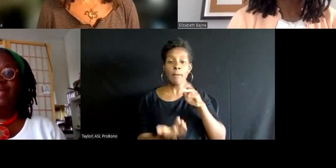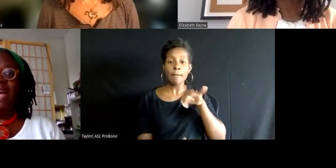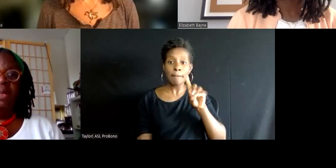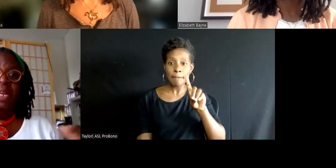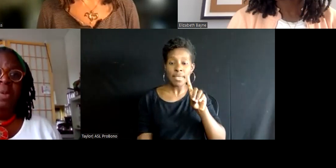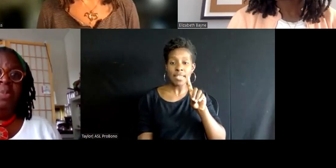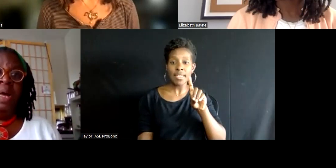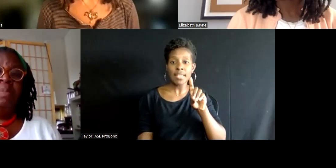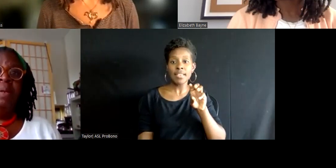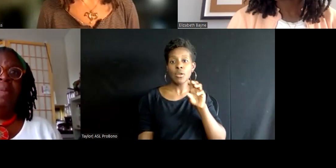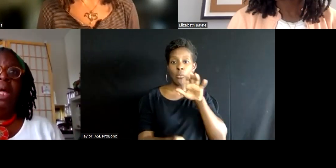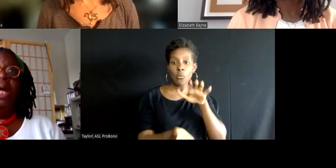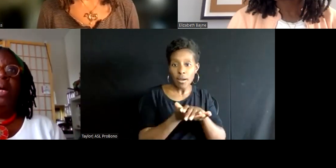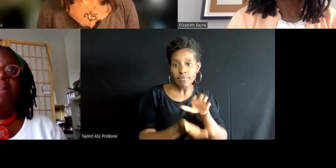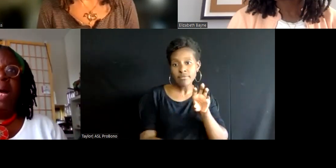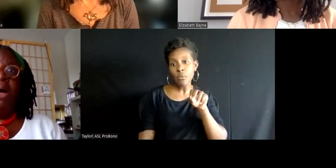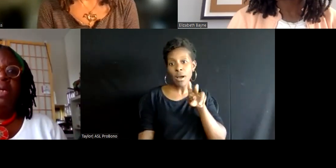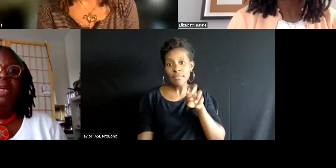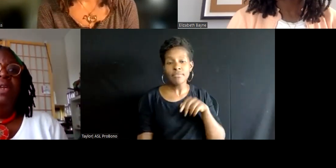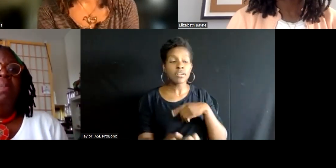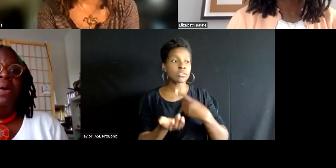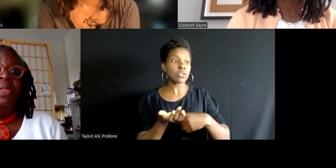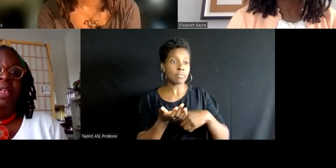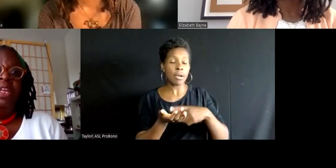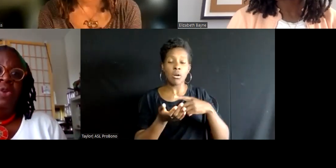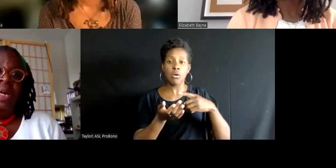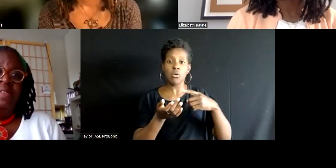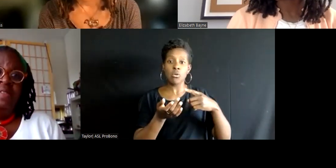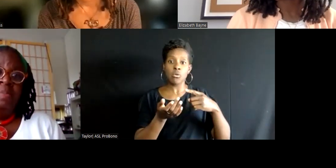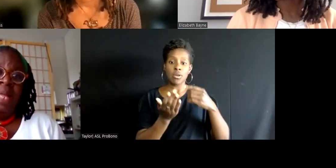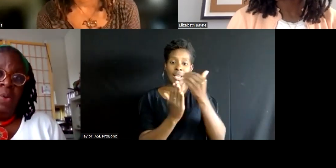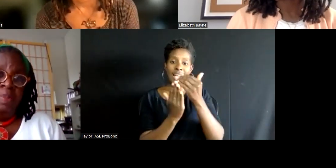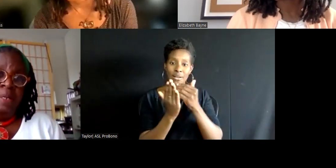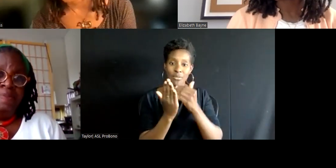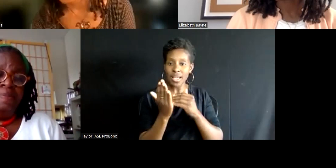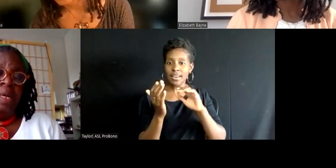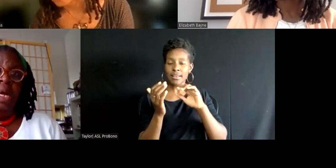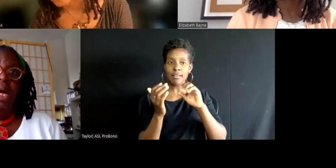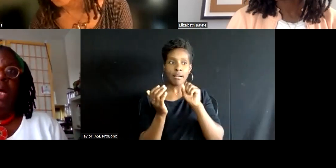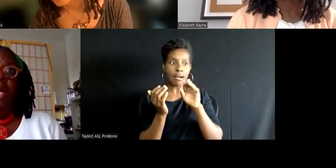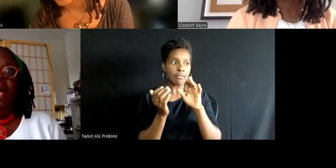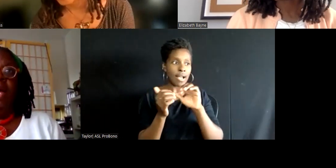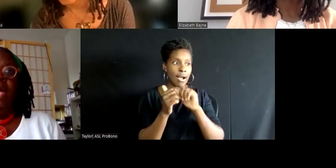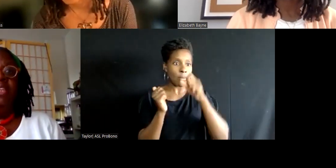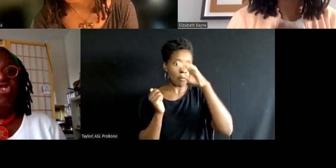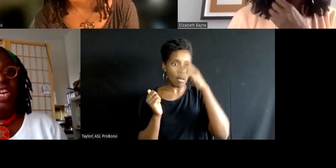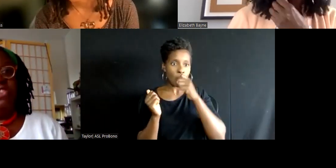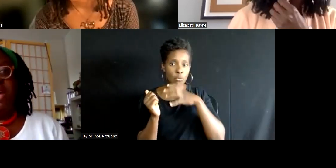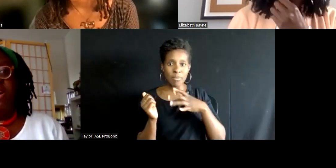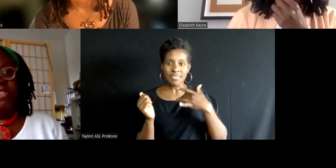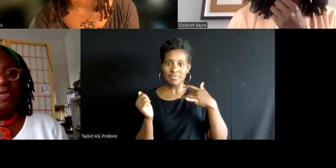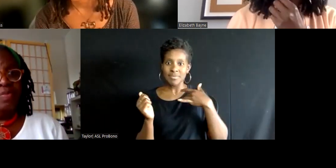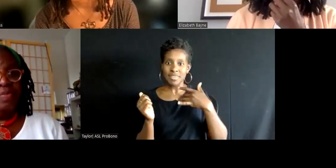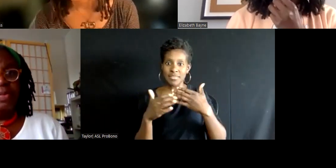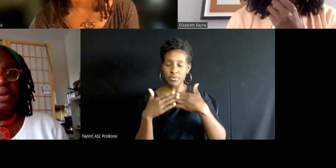as well as outlining the problem about giving birth in the US as a Black woman. And it's